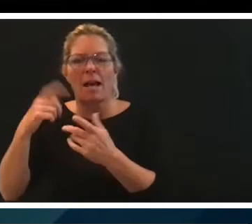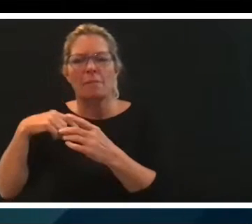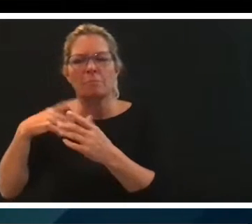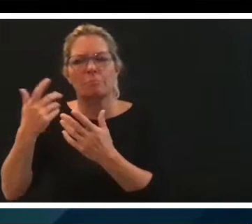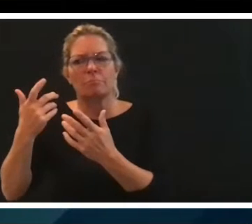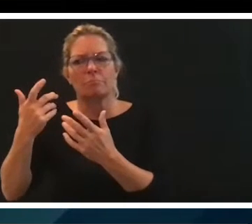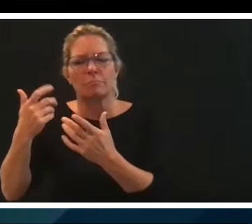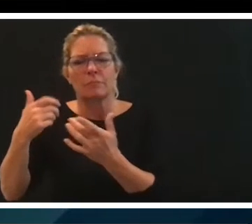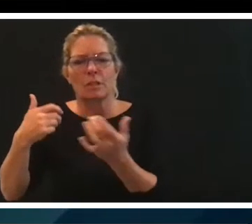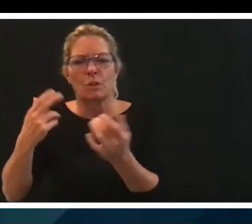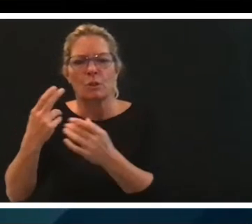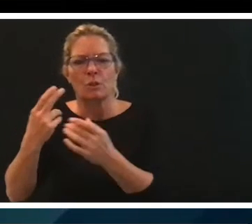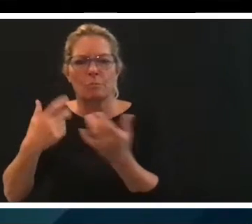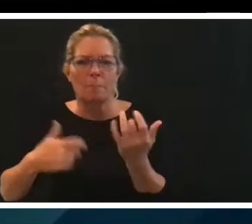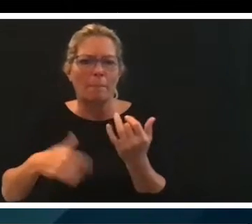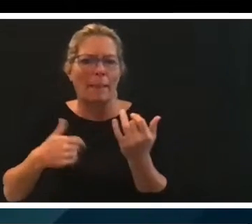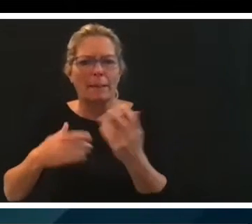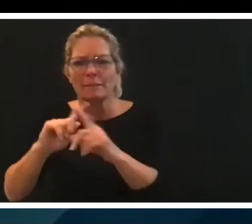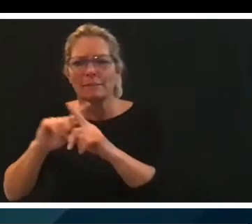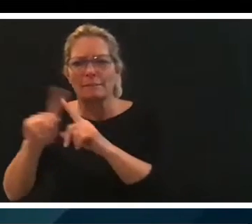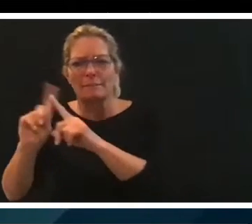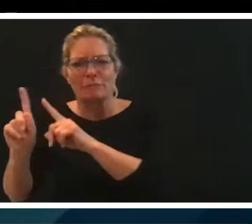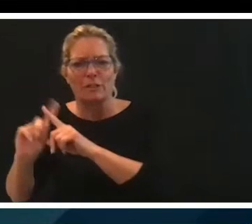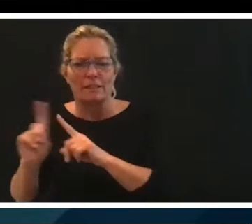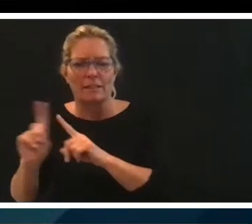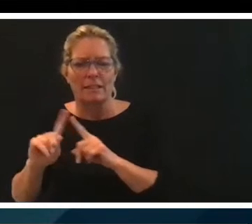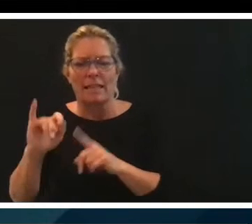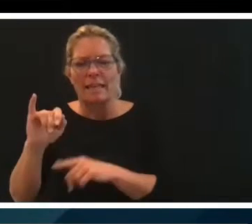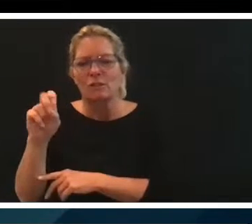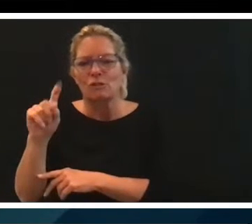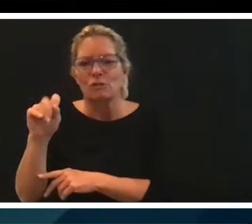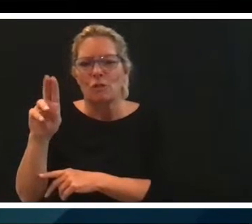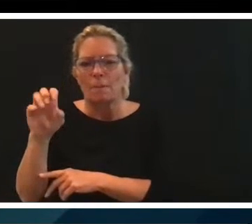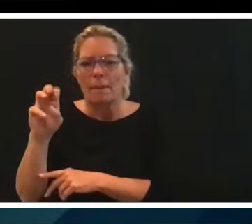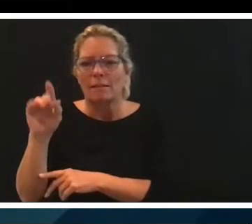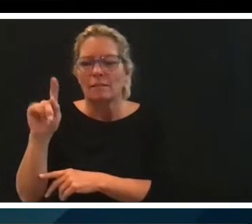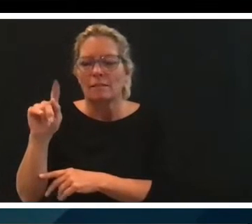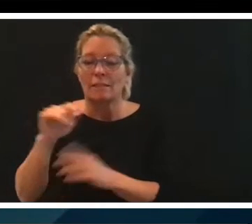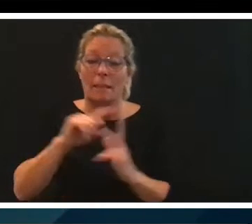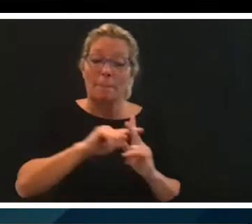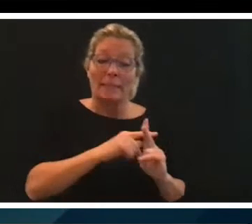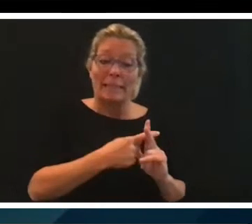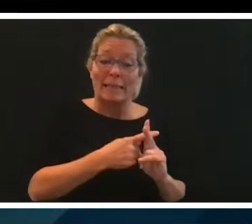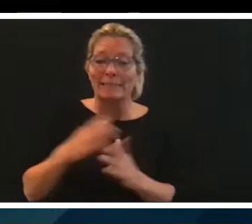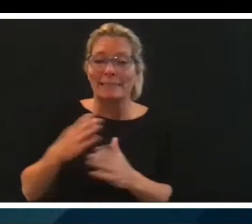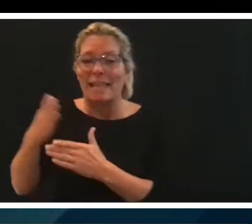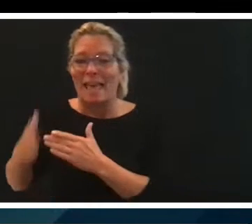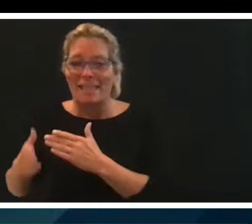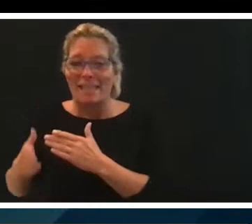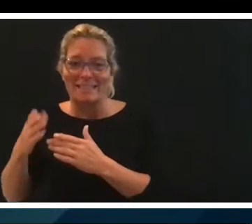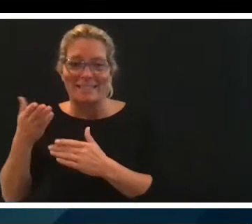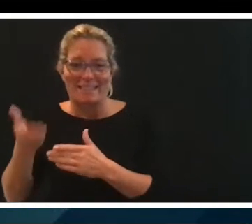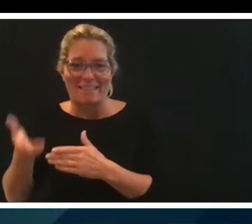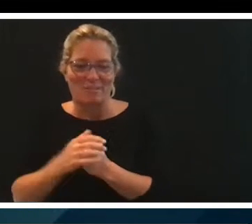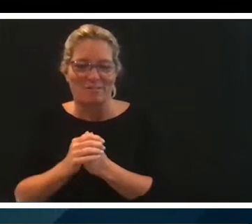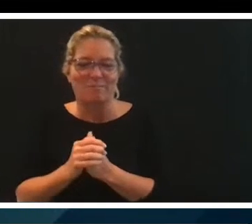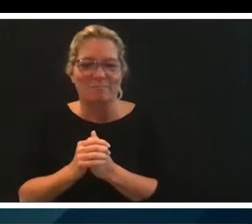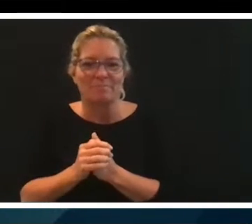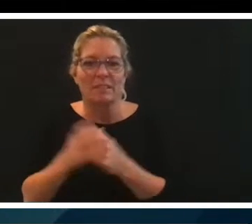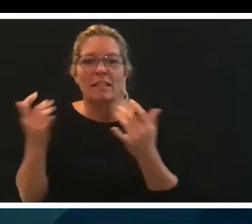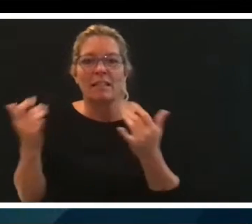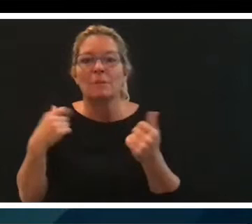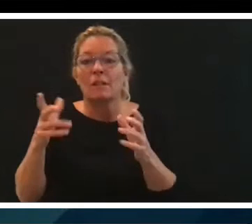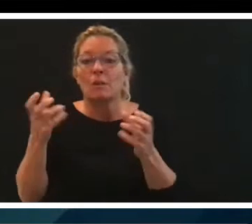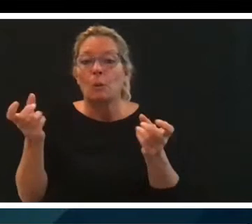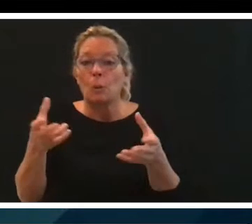leads back to the piano, and it always starts there and always ends there. I'm gonna just take a quick pause here. We're